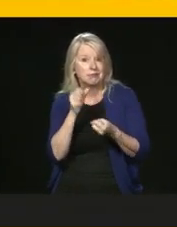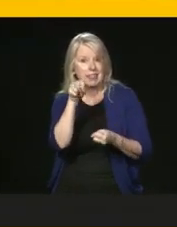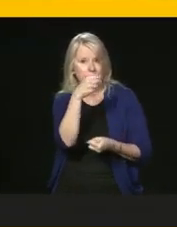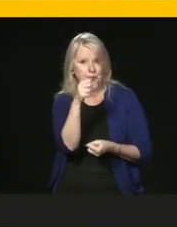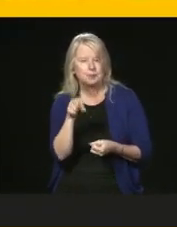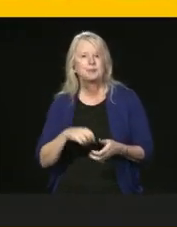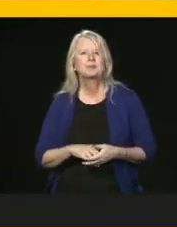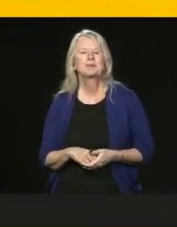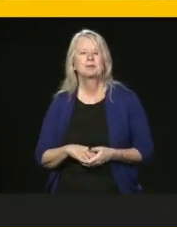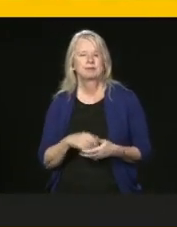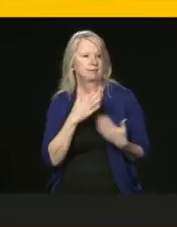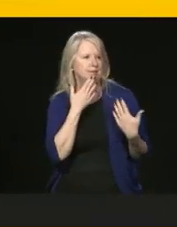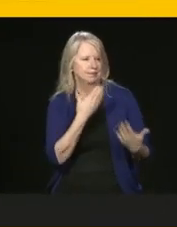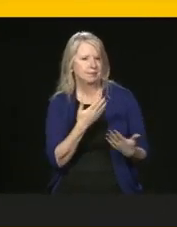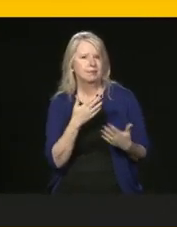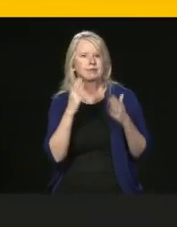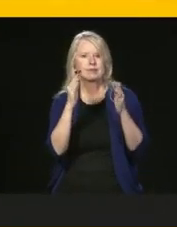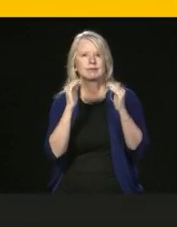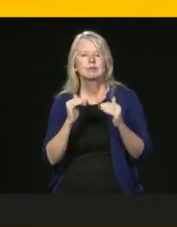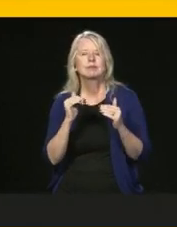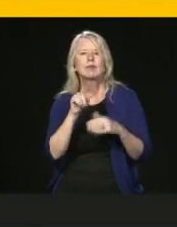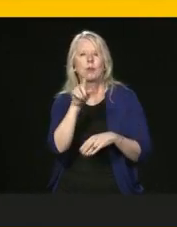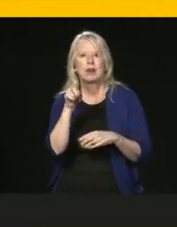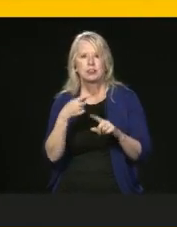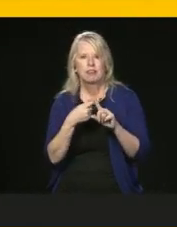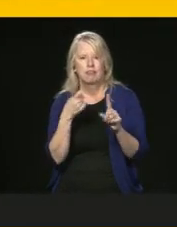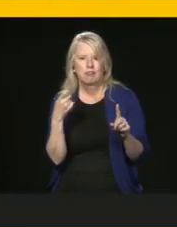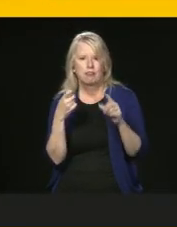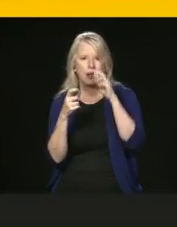from Politico. Please go ahead. La parole est à vous.